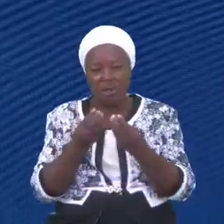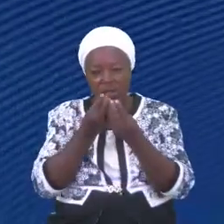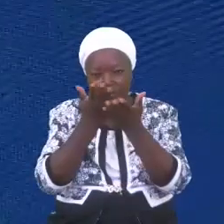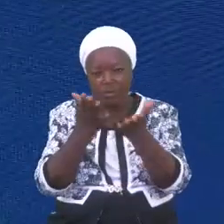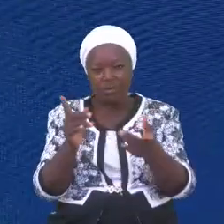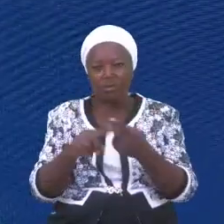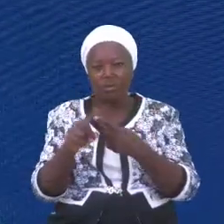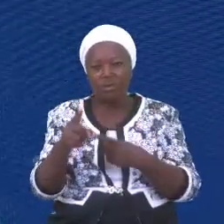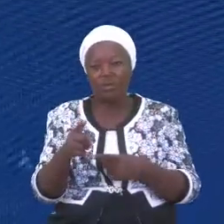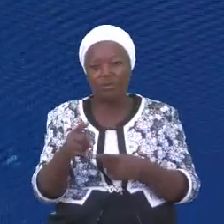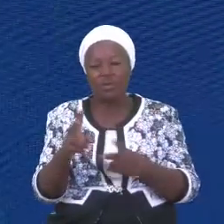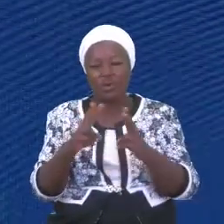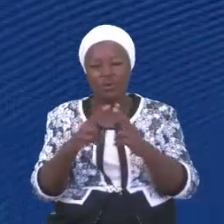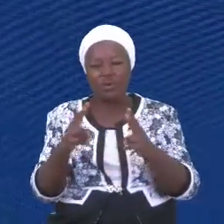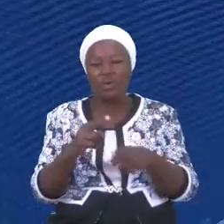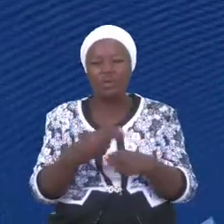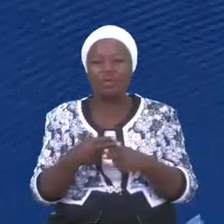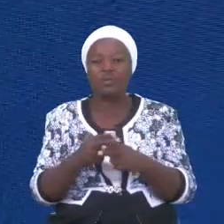very soon.